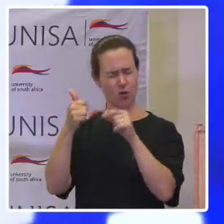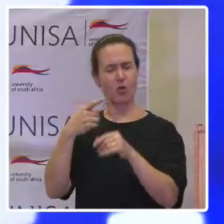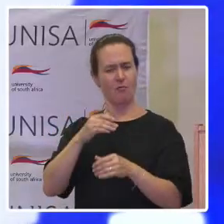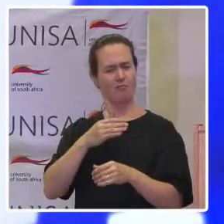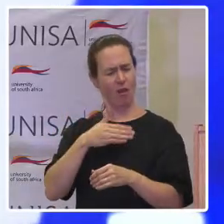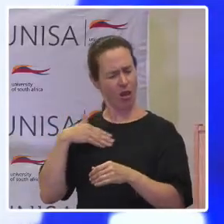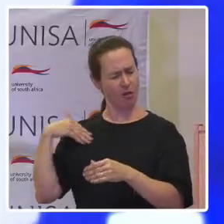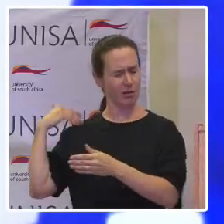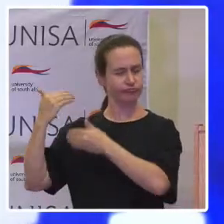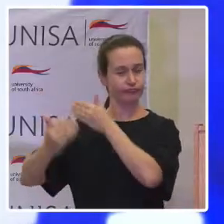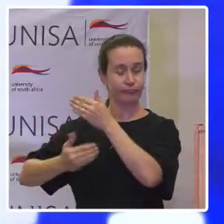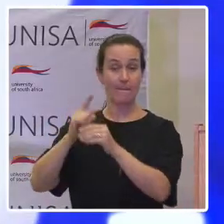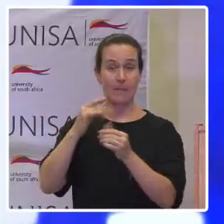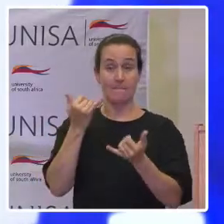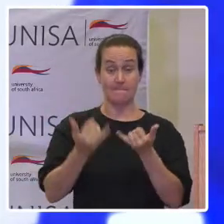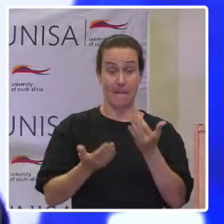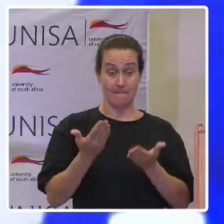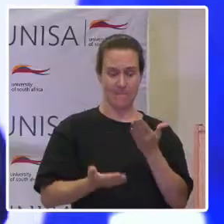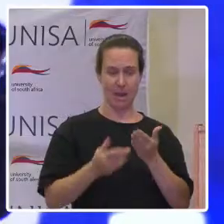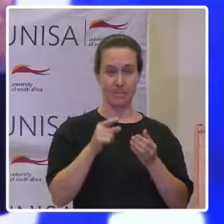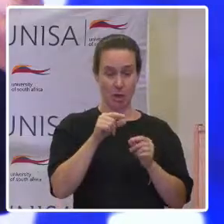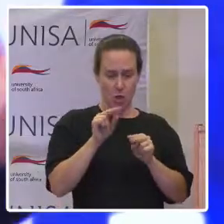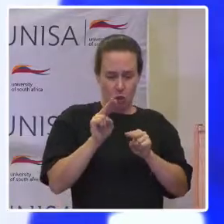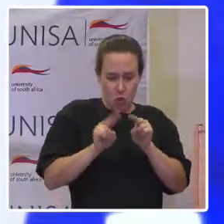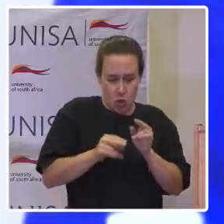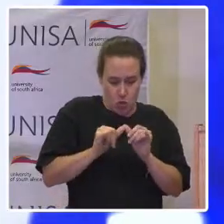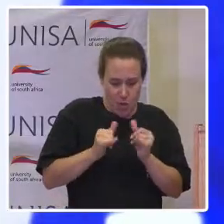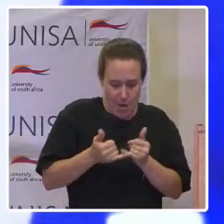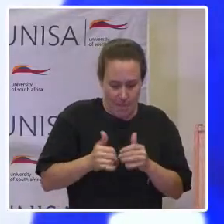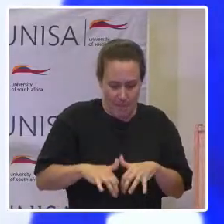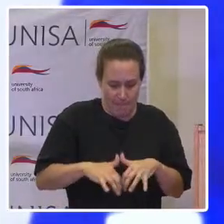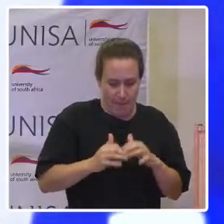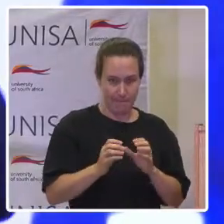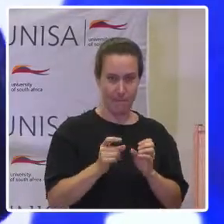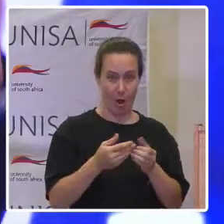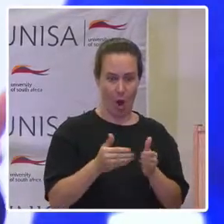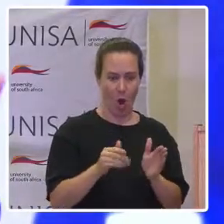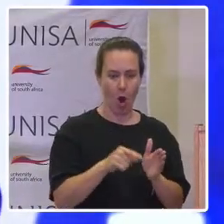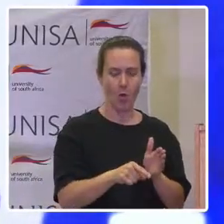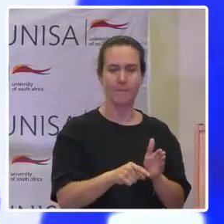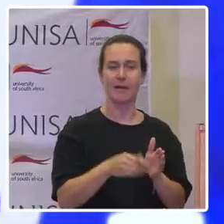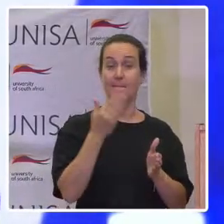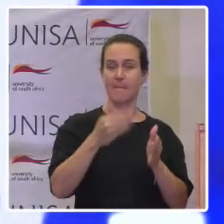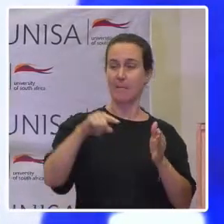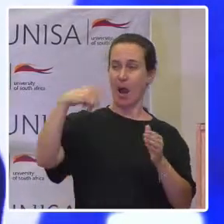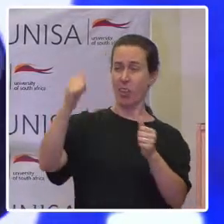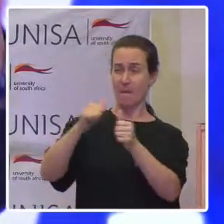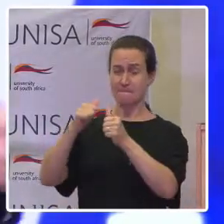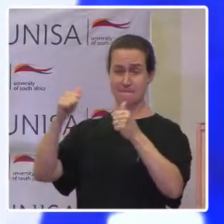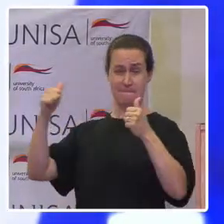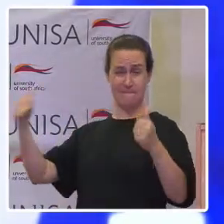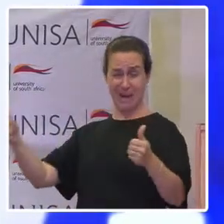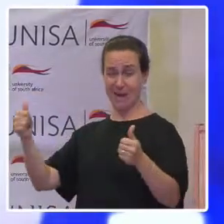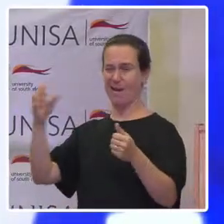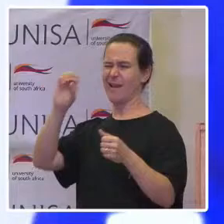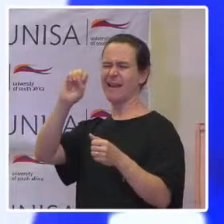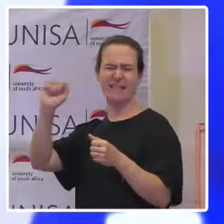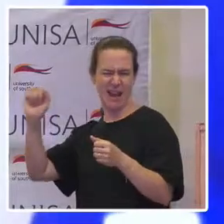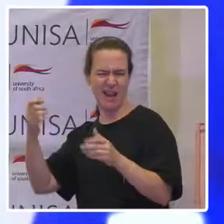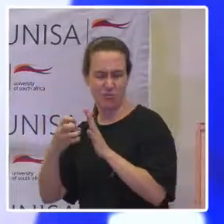in smaller nations, the fear is that these bigger airlines will then, through deregulation, swallow them